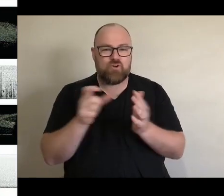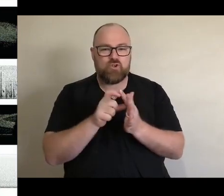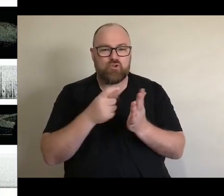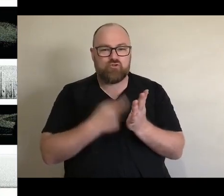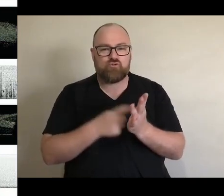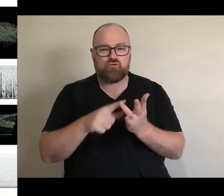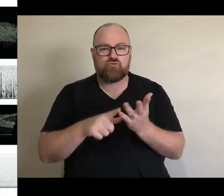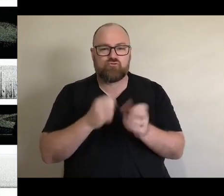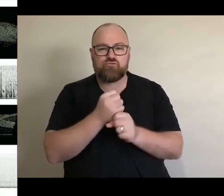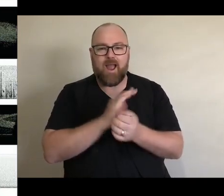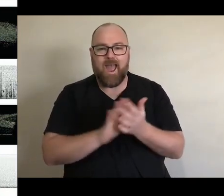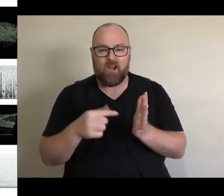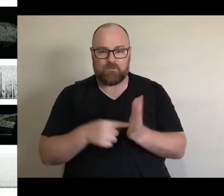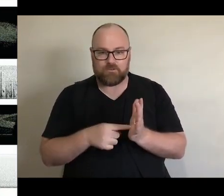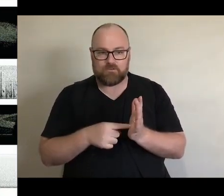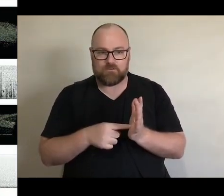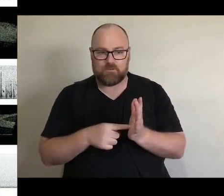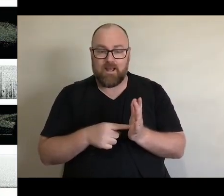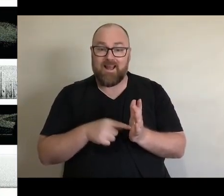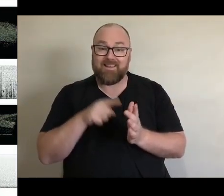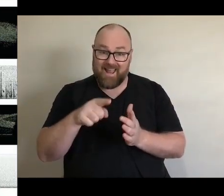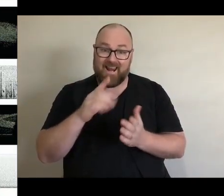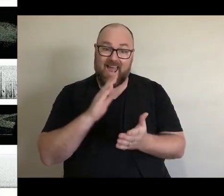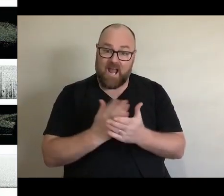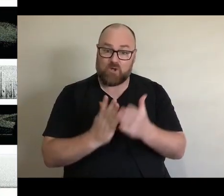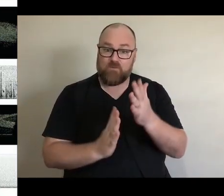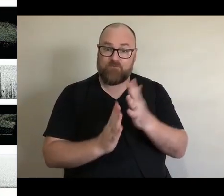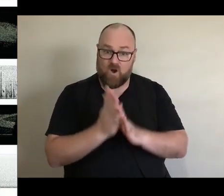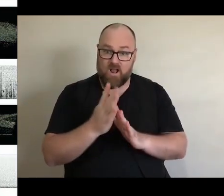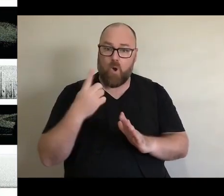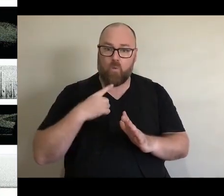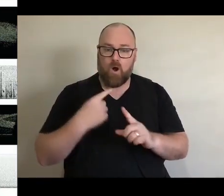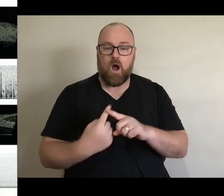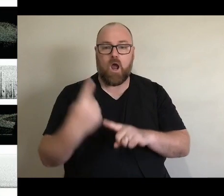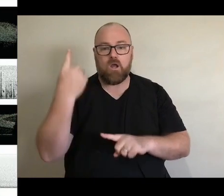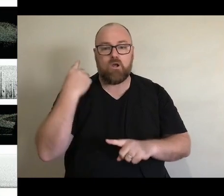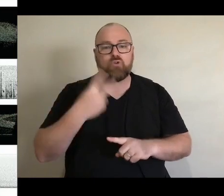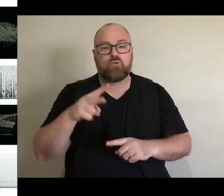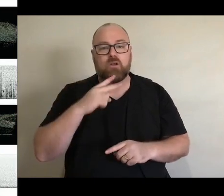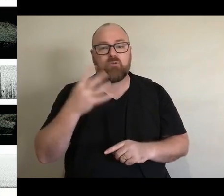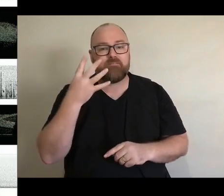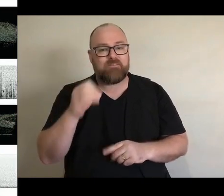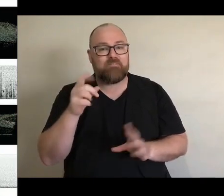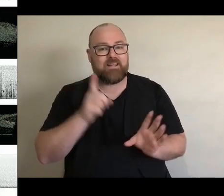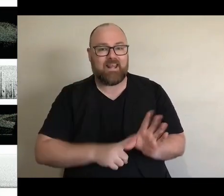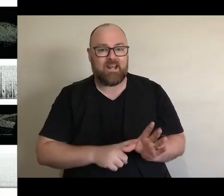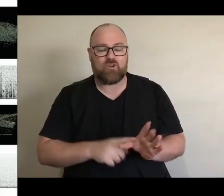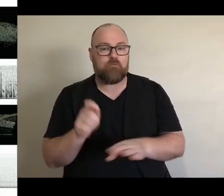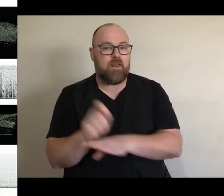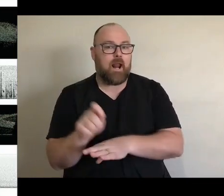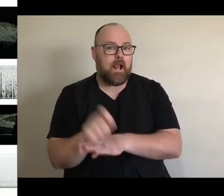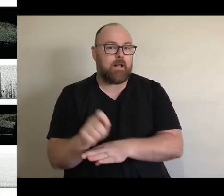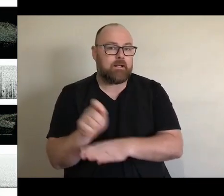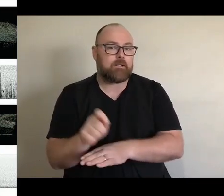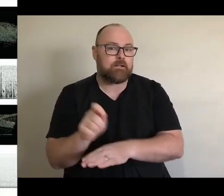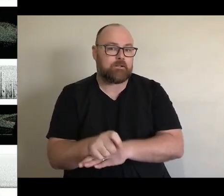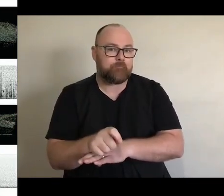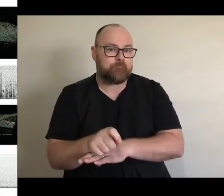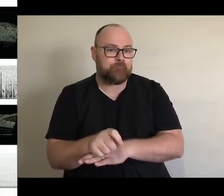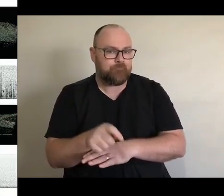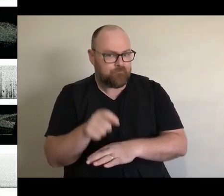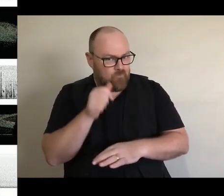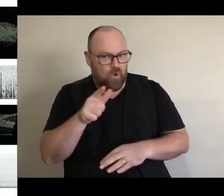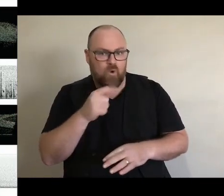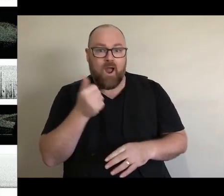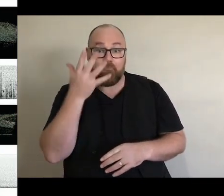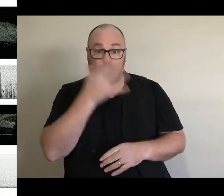years of systemic neglect, right? We understand that Indigenous people have practiced care and cultivated the